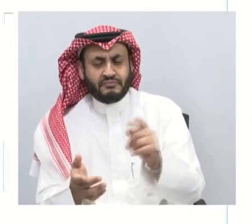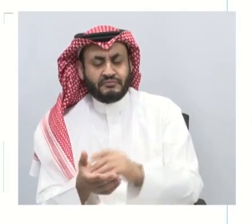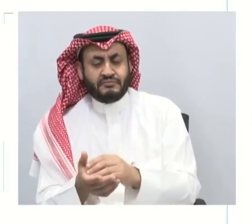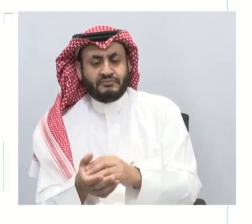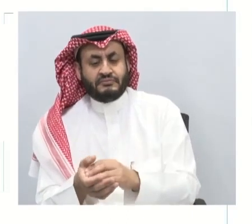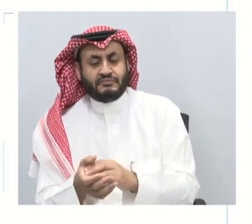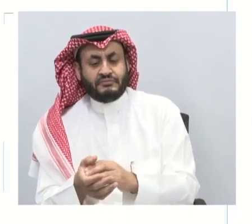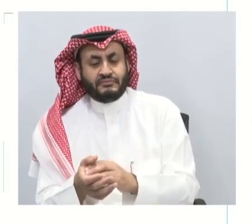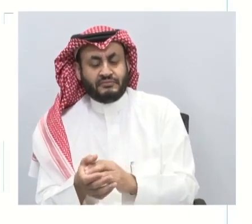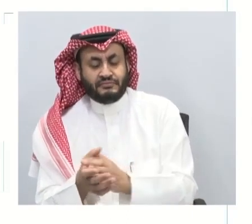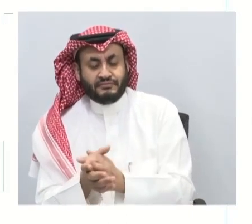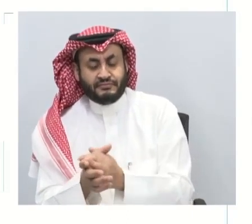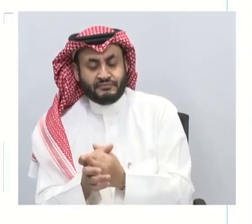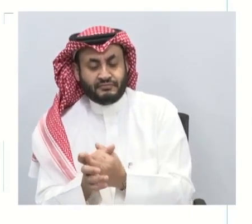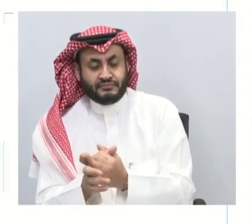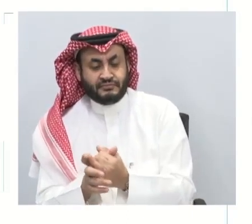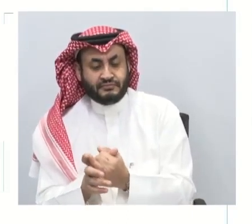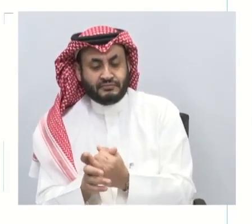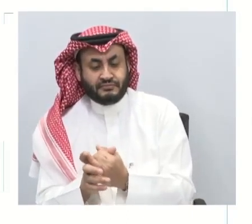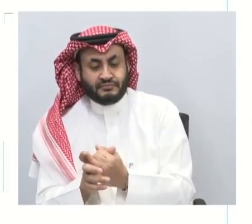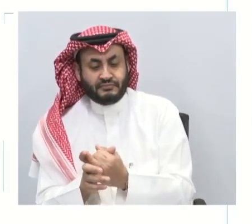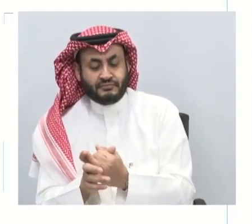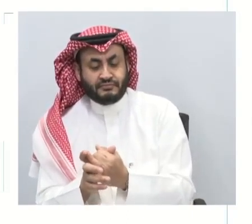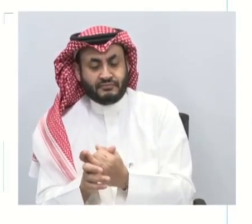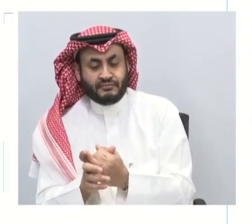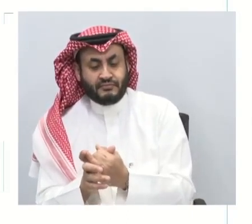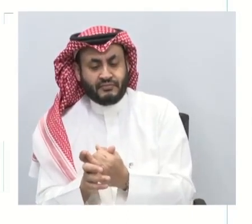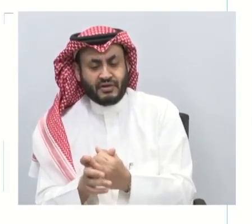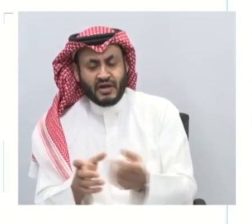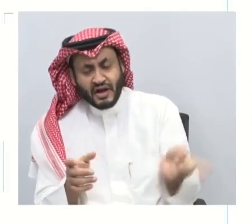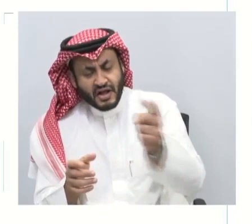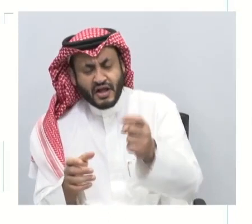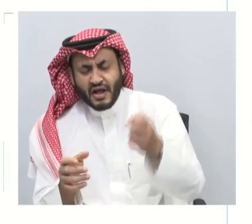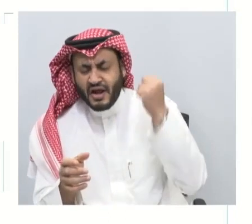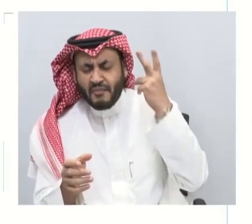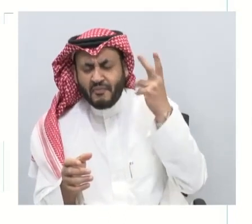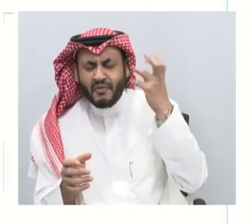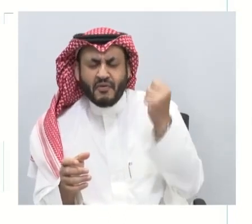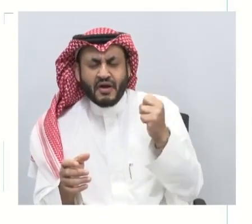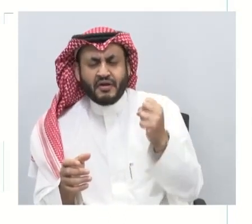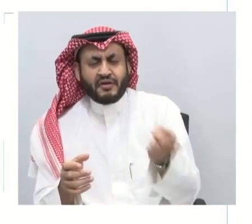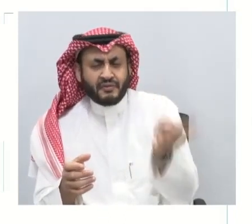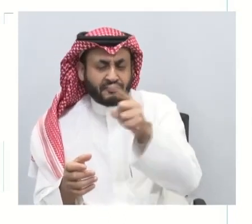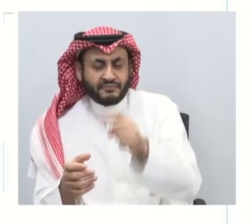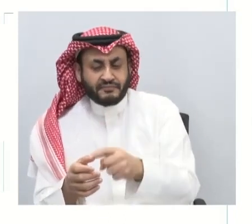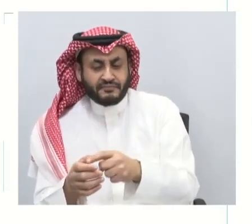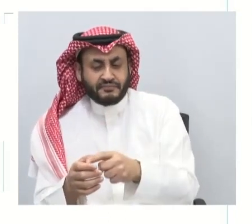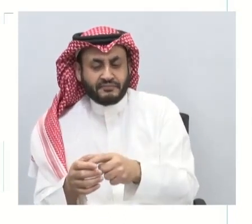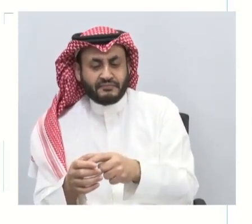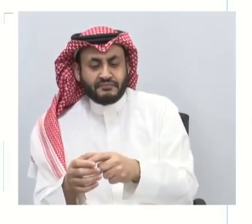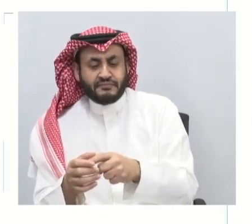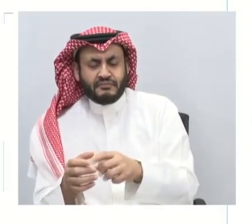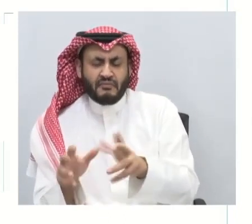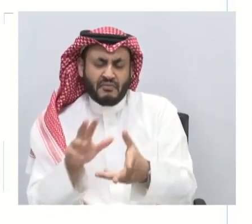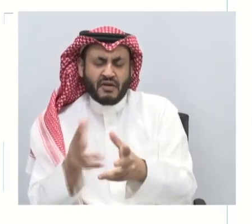was described before as messy. Will his room be noisy or quiet next year? His room will